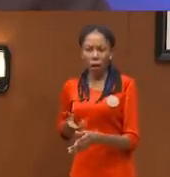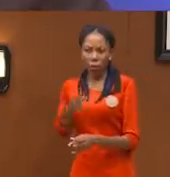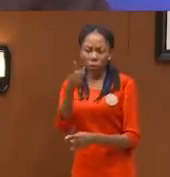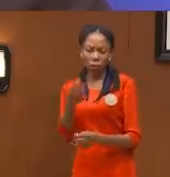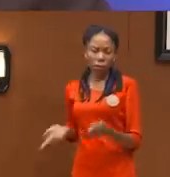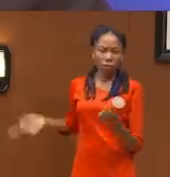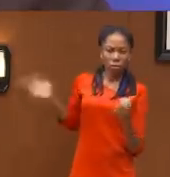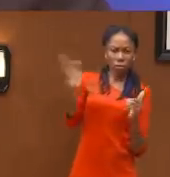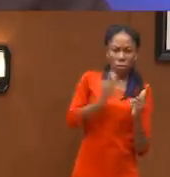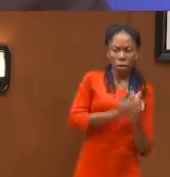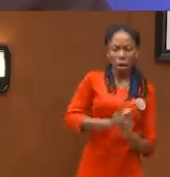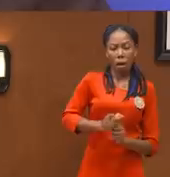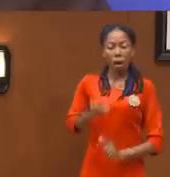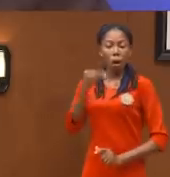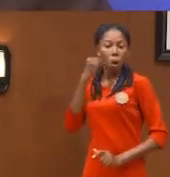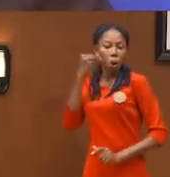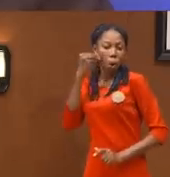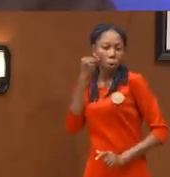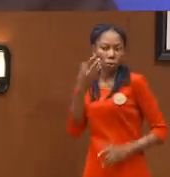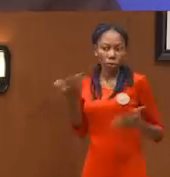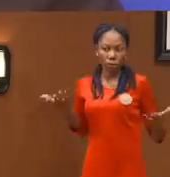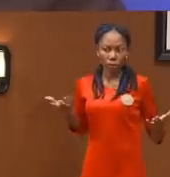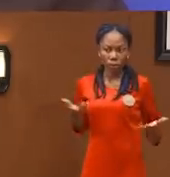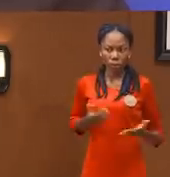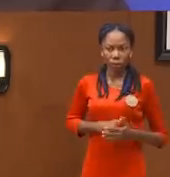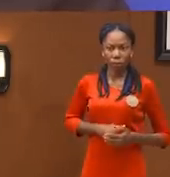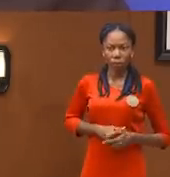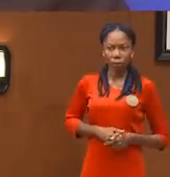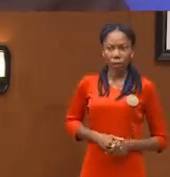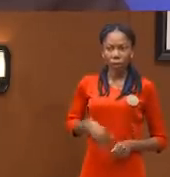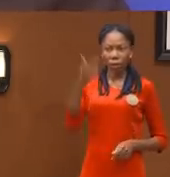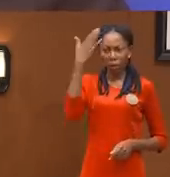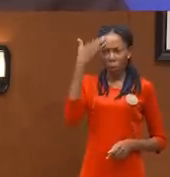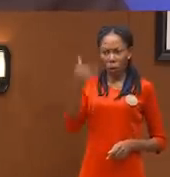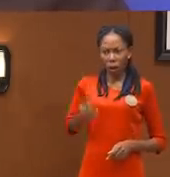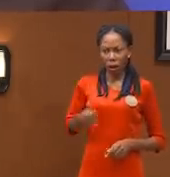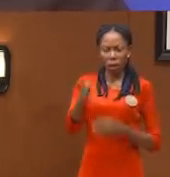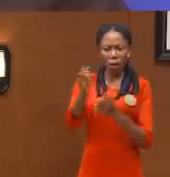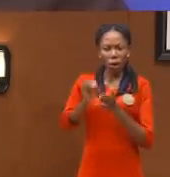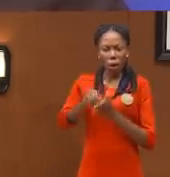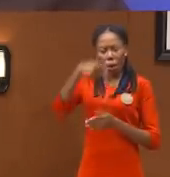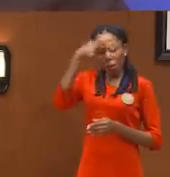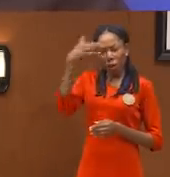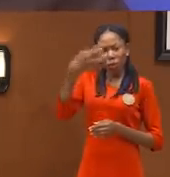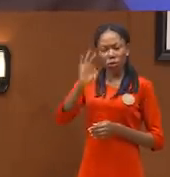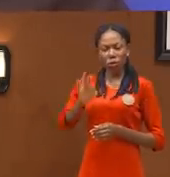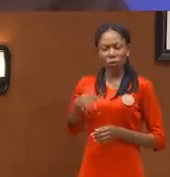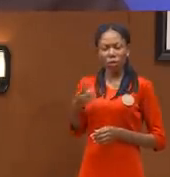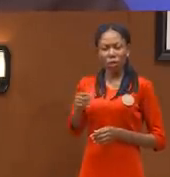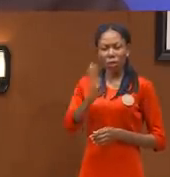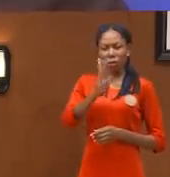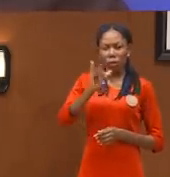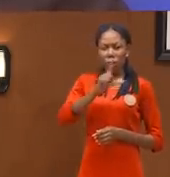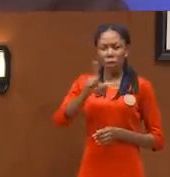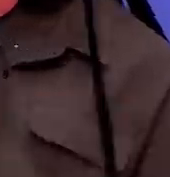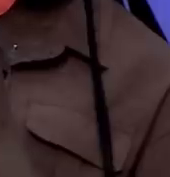was sewing. Because of this hospital stuff, I had to sell my phone. I sold my sewing machine. I sold so many things just to